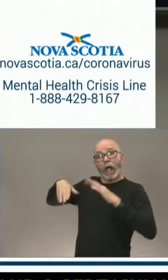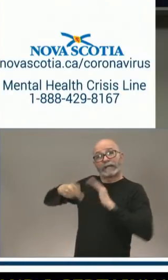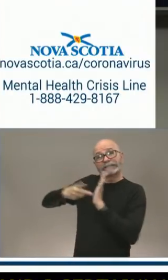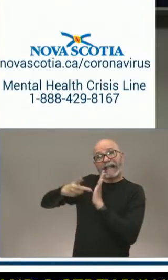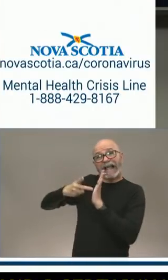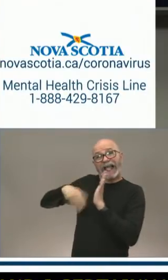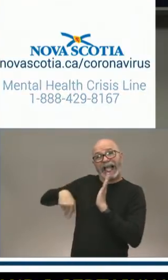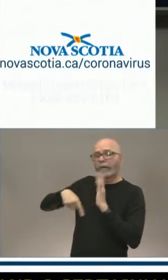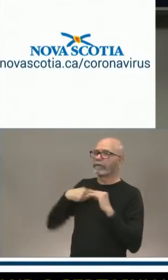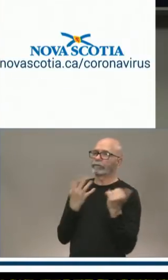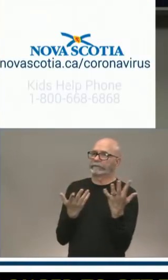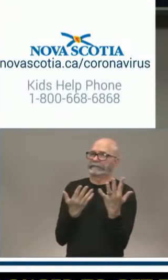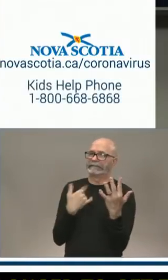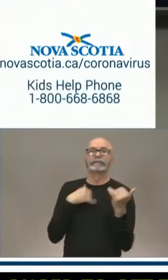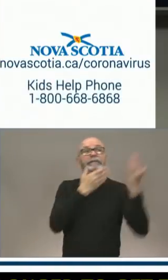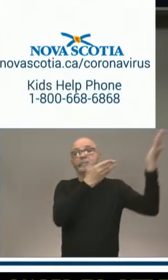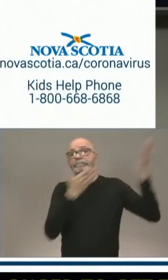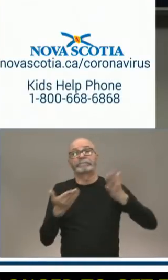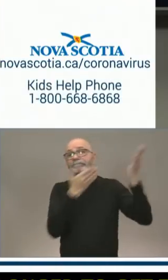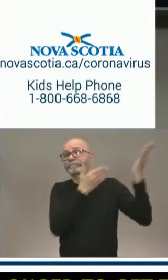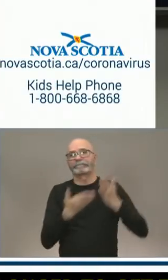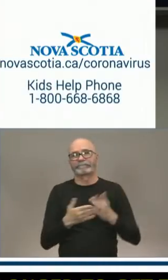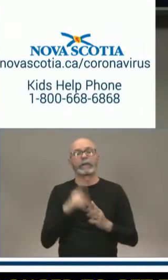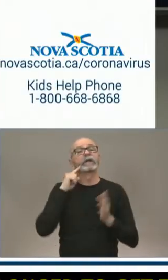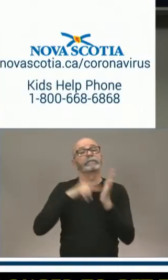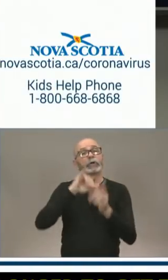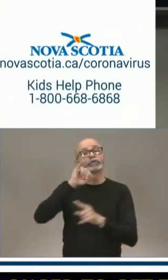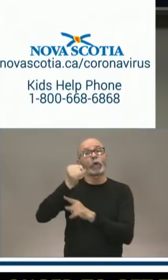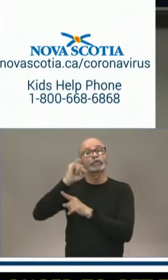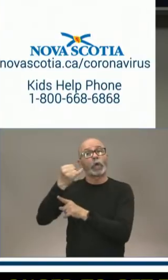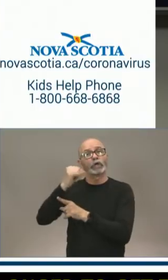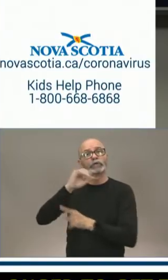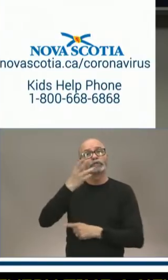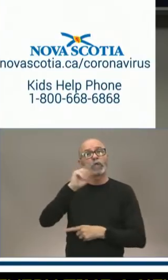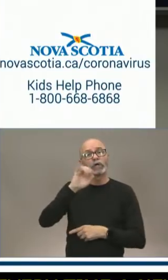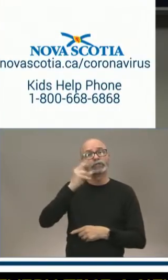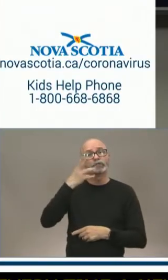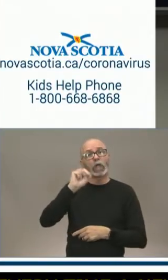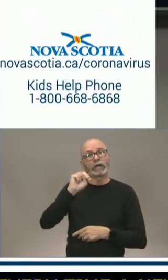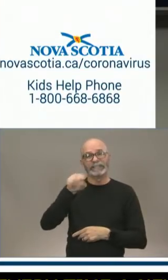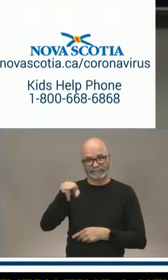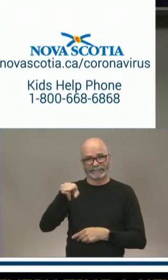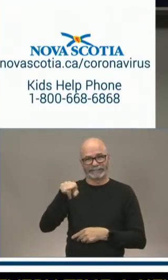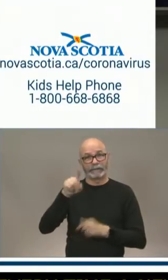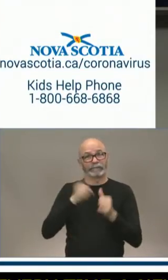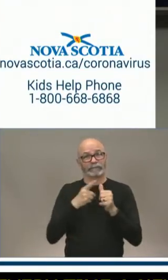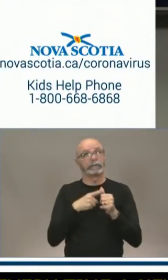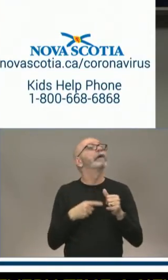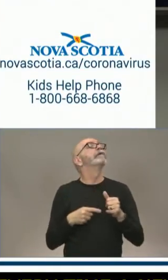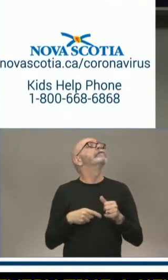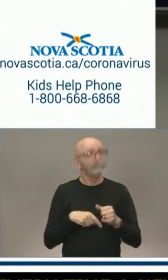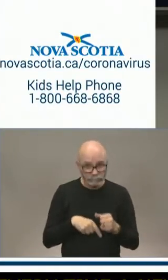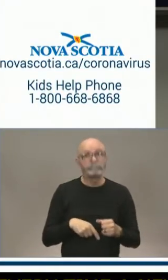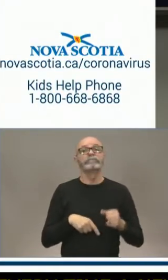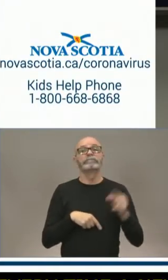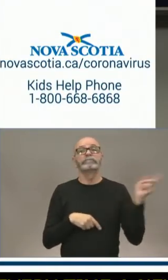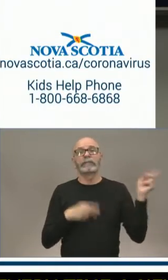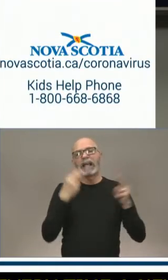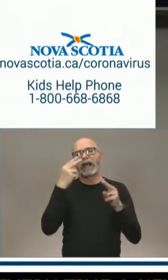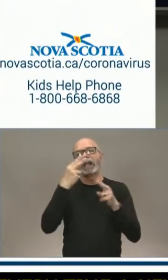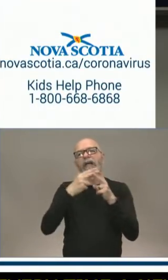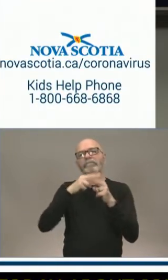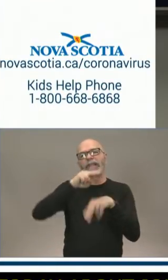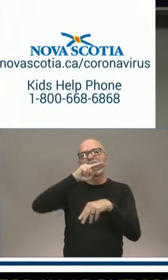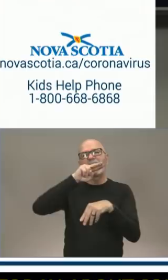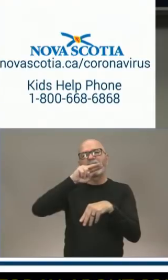about the Johnson & Johnson, and that will be coming, we have to get approved by NACI, and we know we'll start to get that at some point in